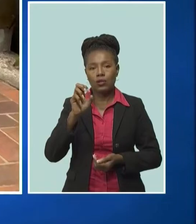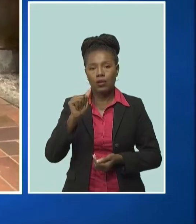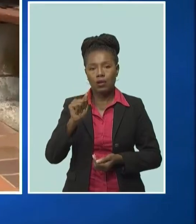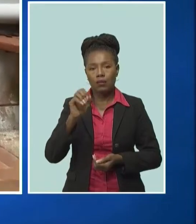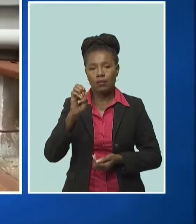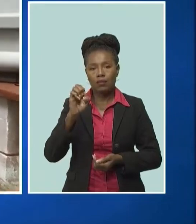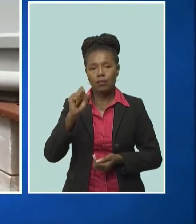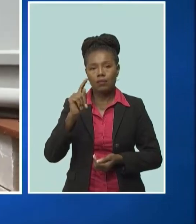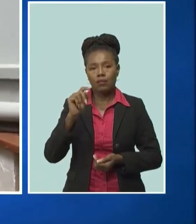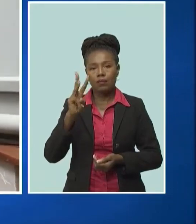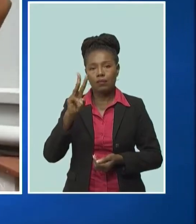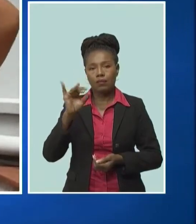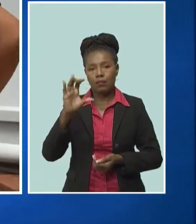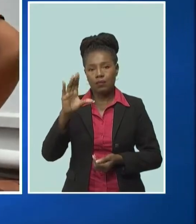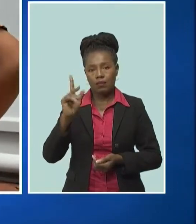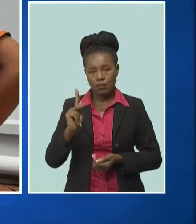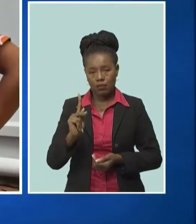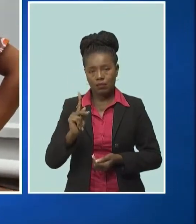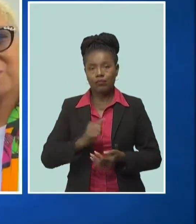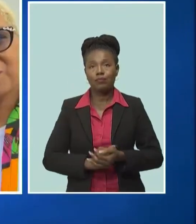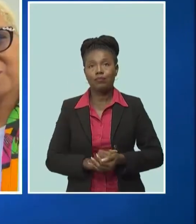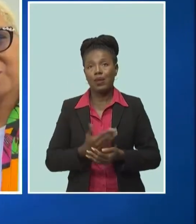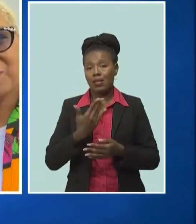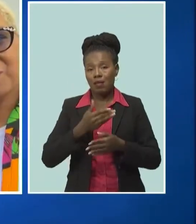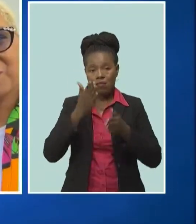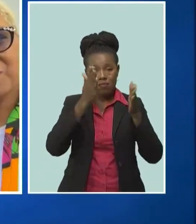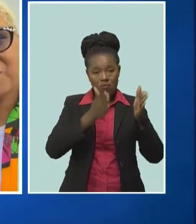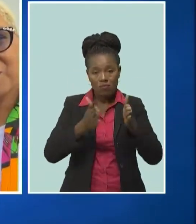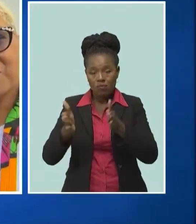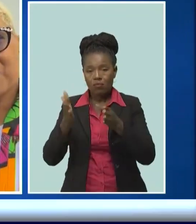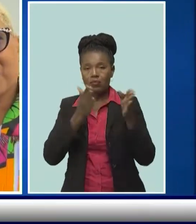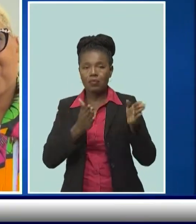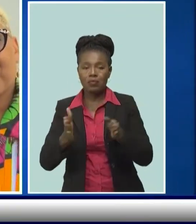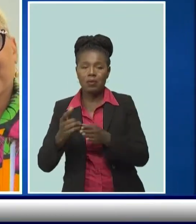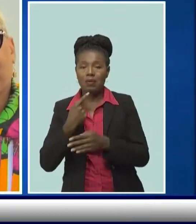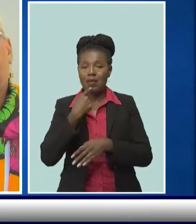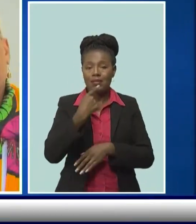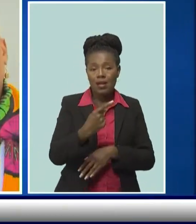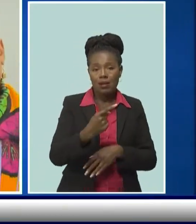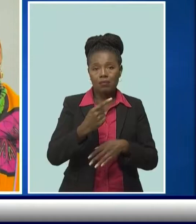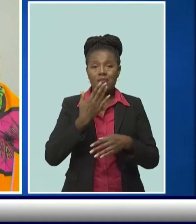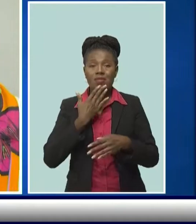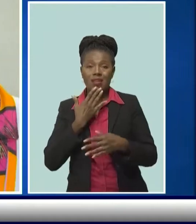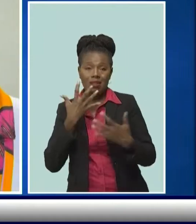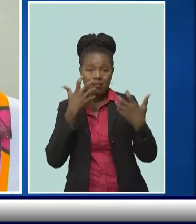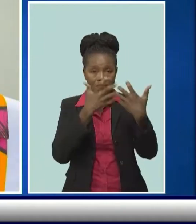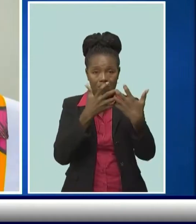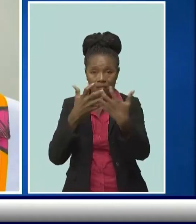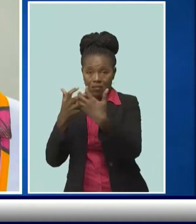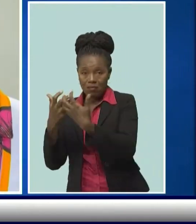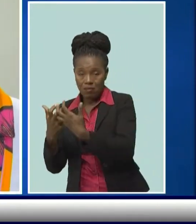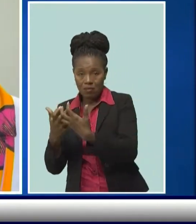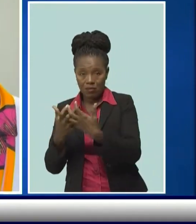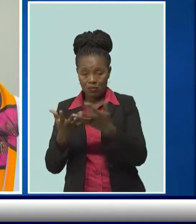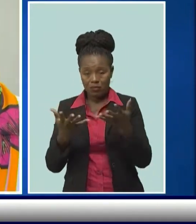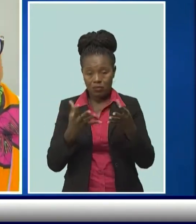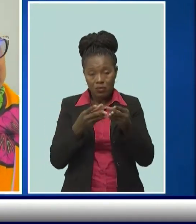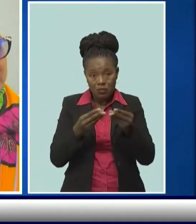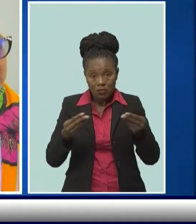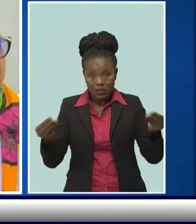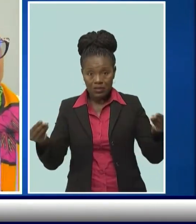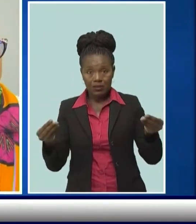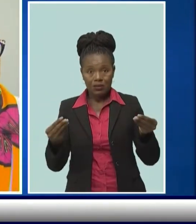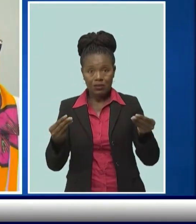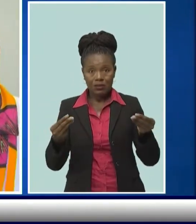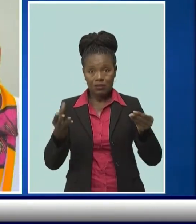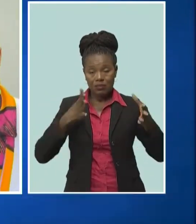planned. I ensured that everyone got the color that suited them, the fabric, the style. Every